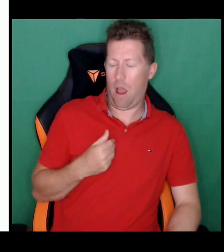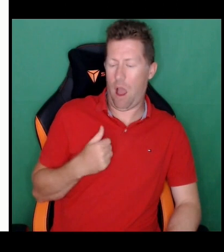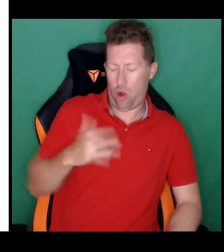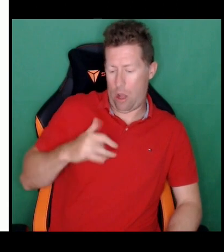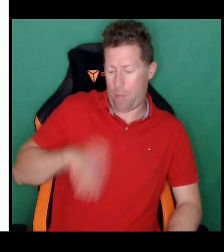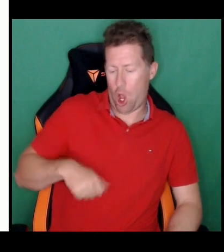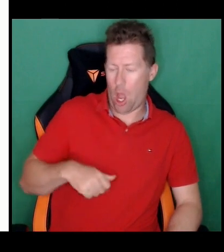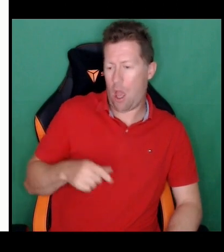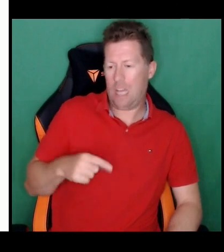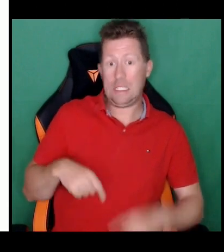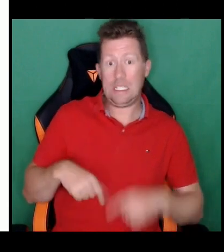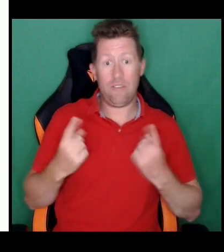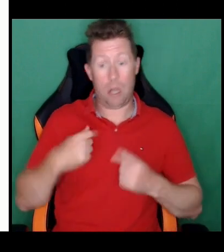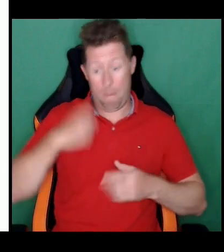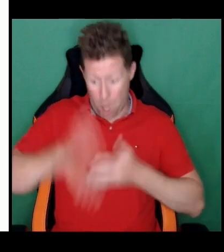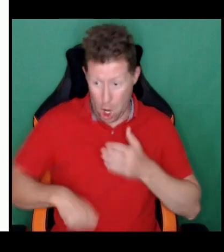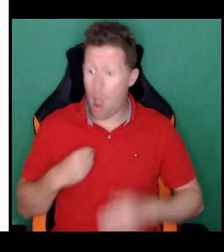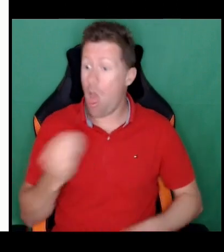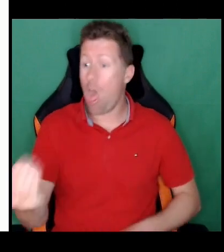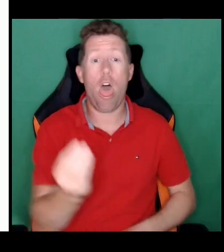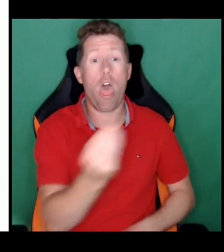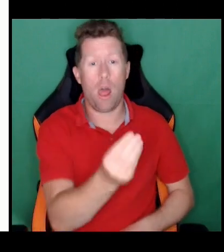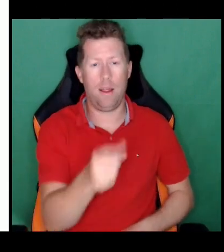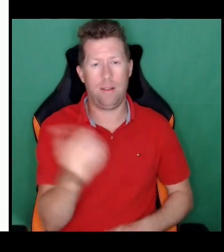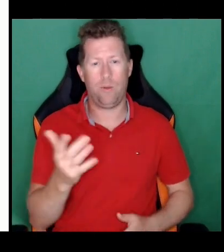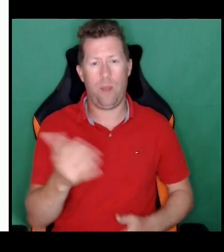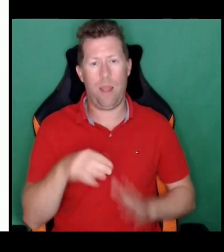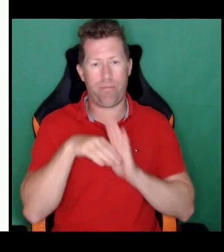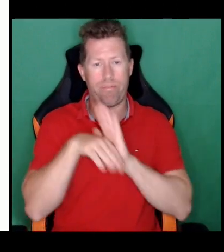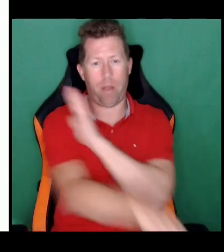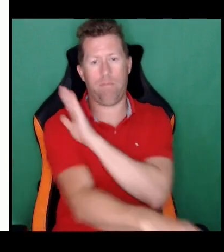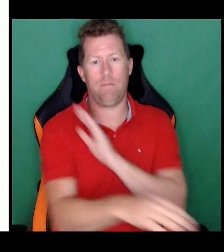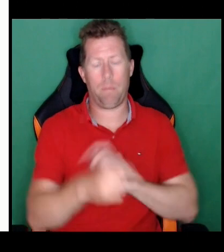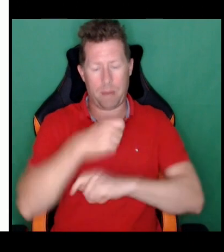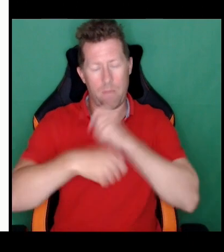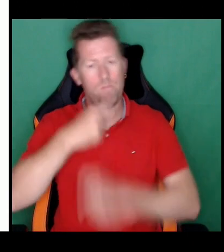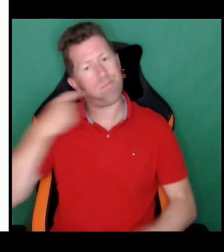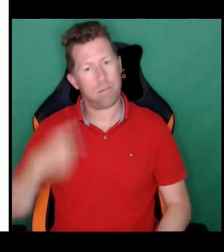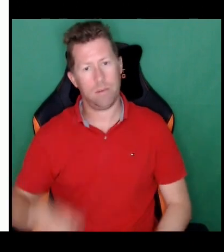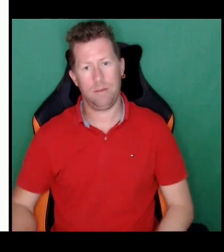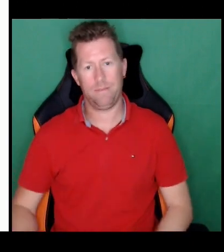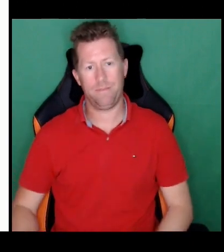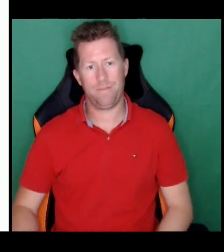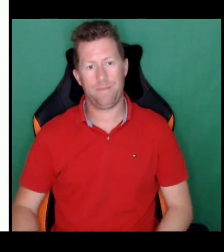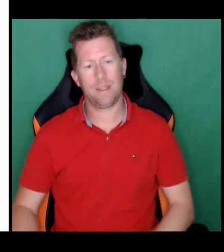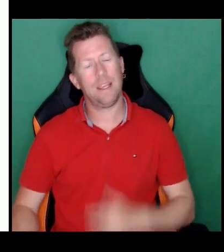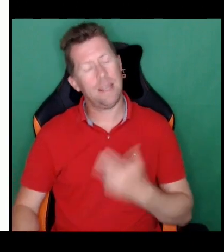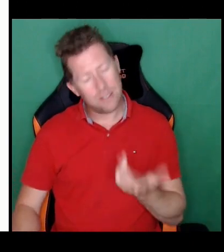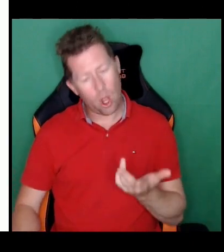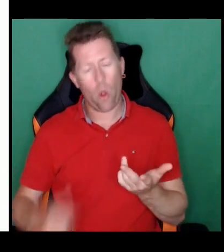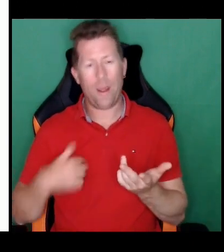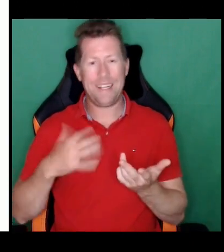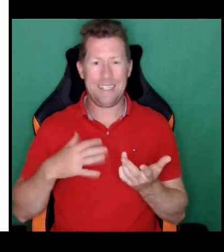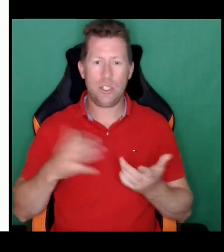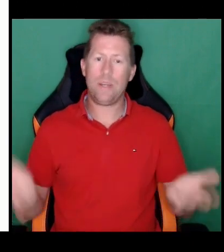addicted teenagers who themselves said that started my slippery slope towards addiction. So we really want to encourage